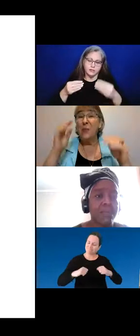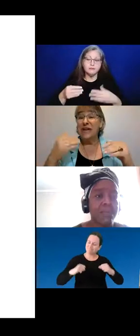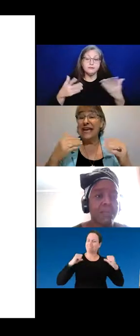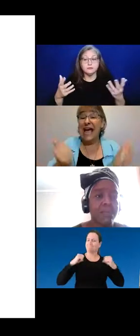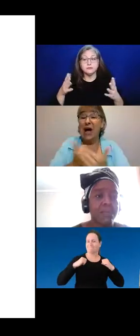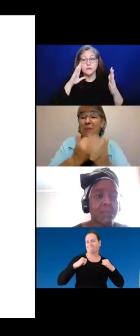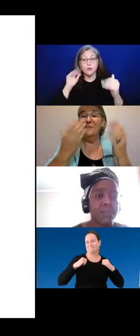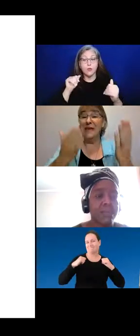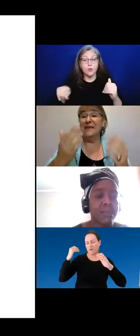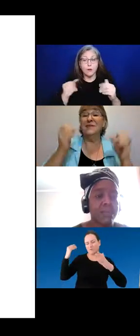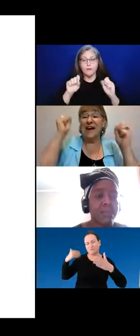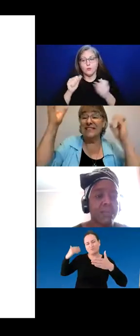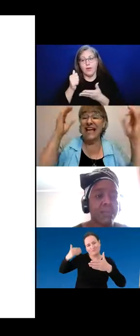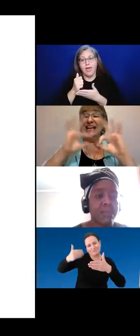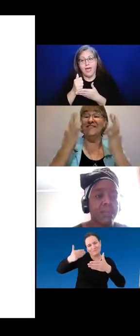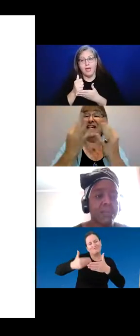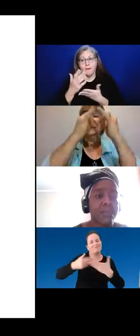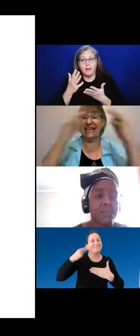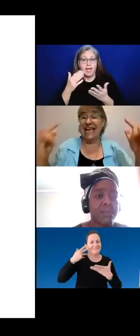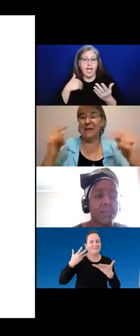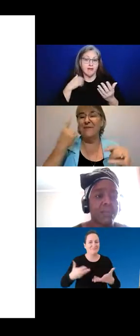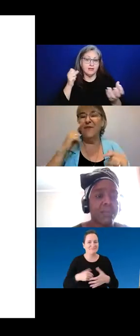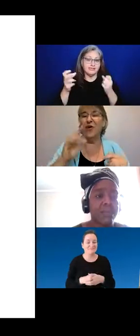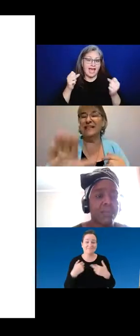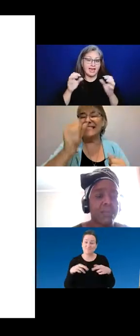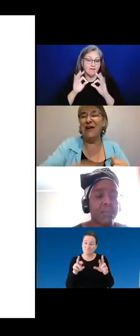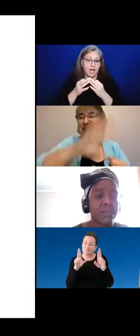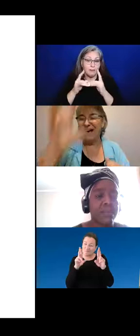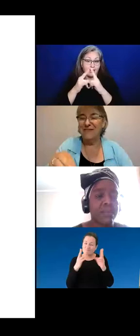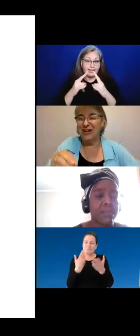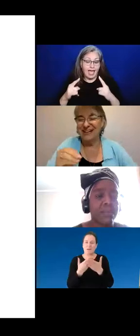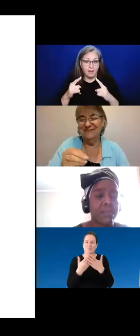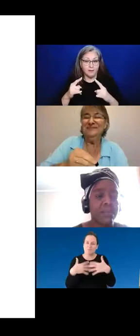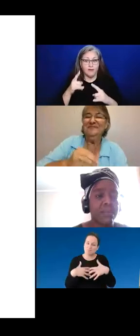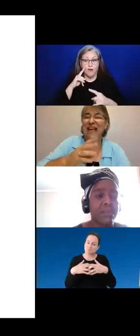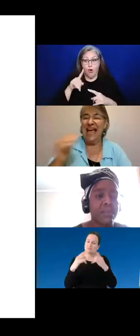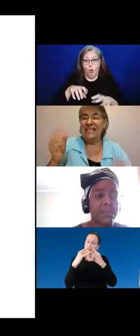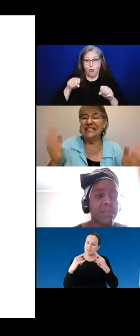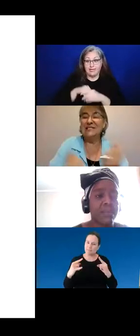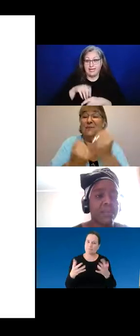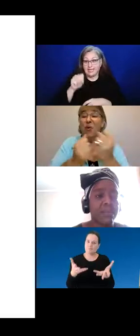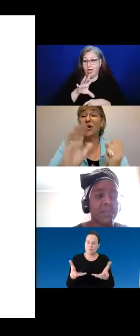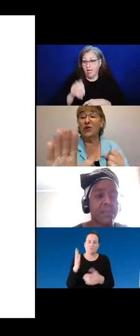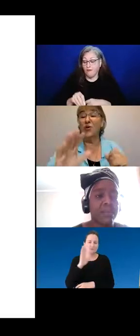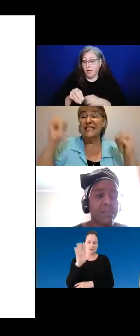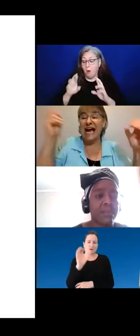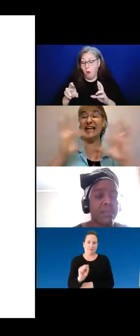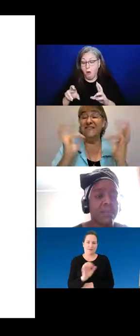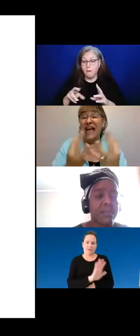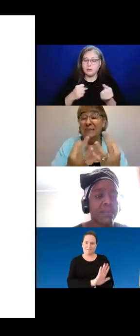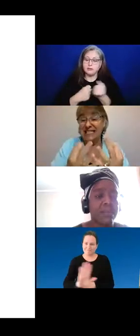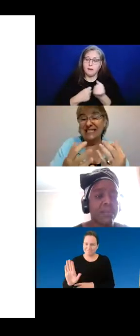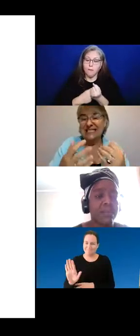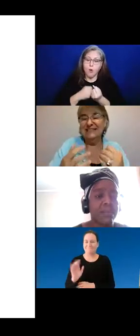I hope we can help maybe have a signing family camp for South Africa and support your